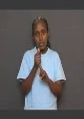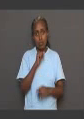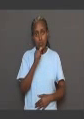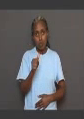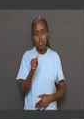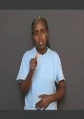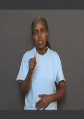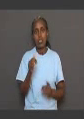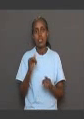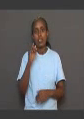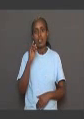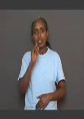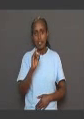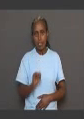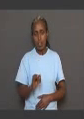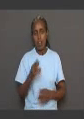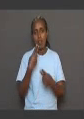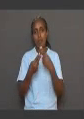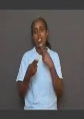integral multiples of pi.